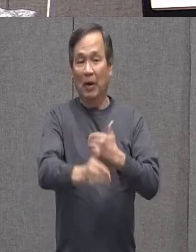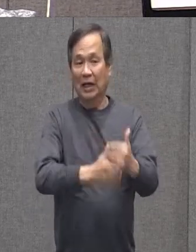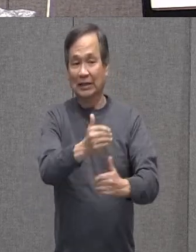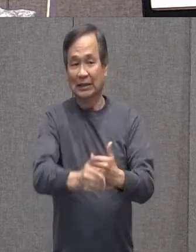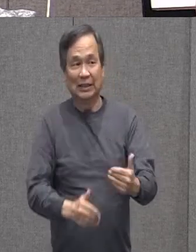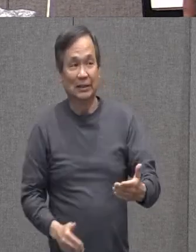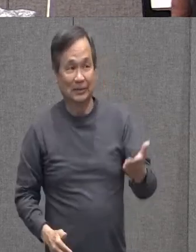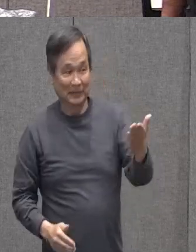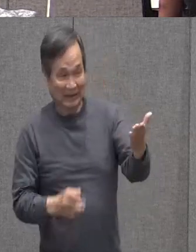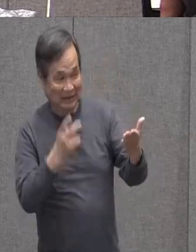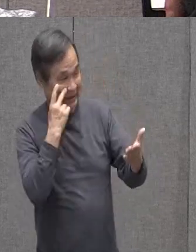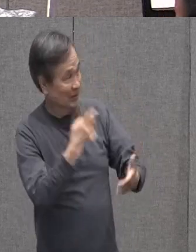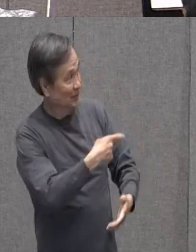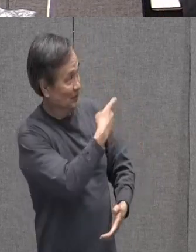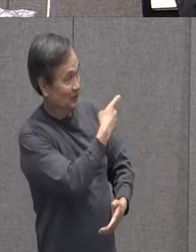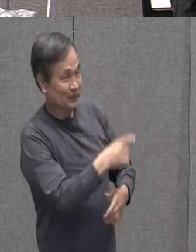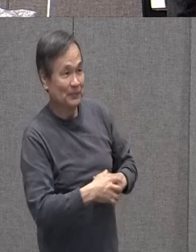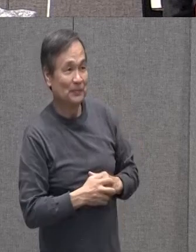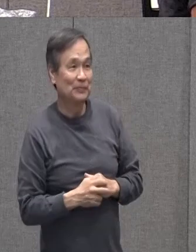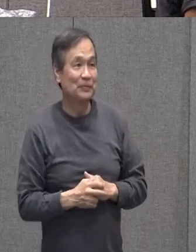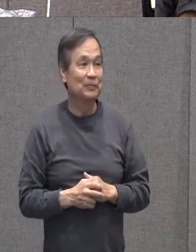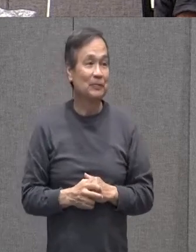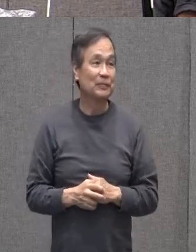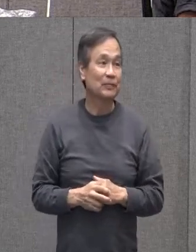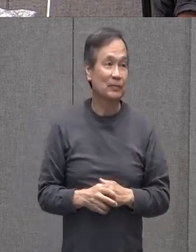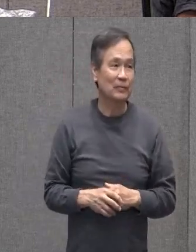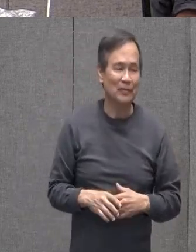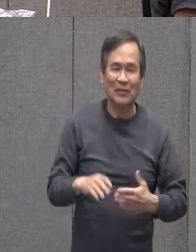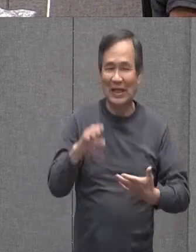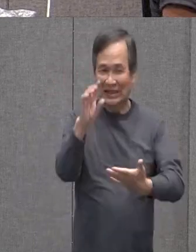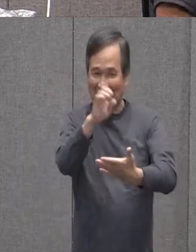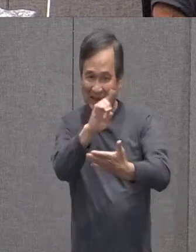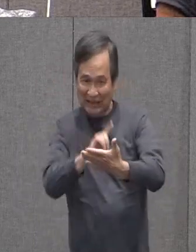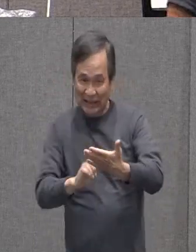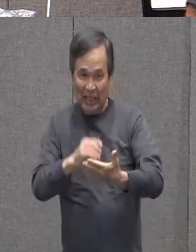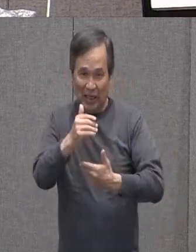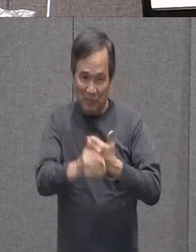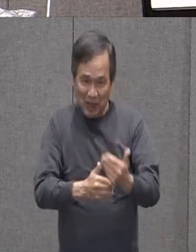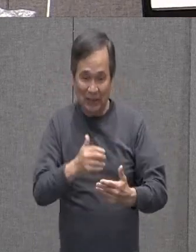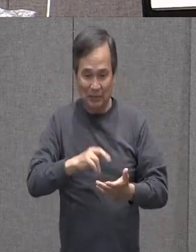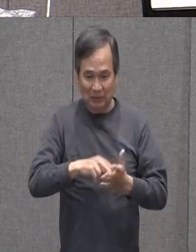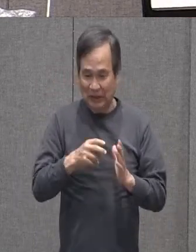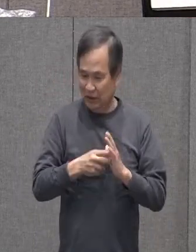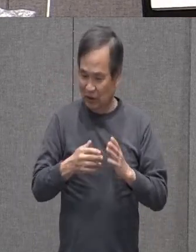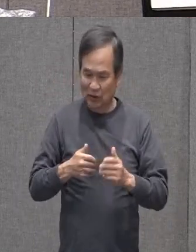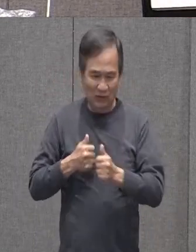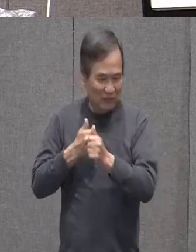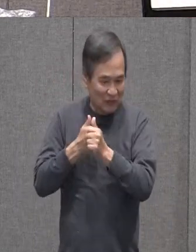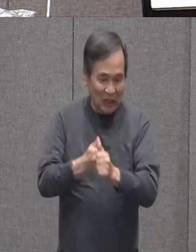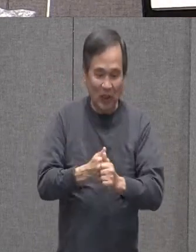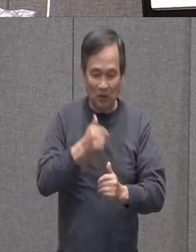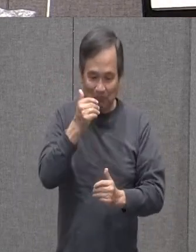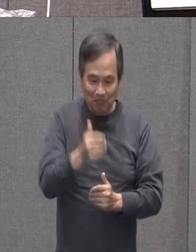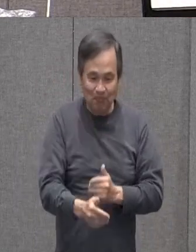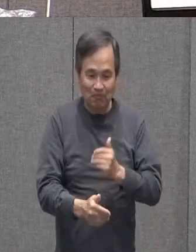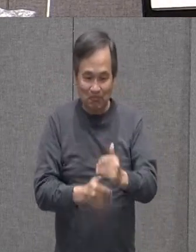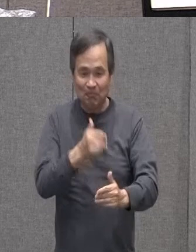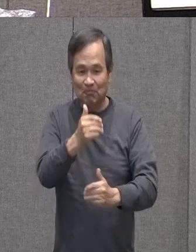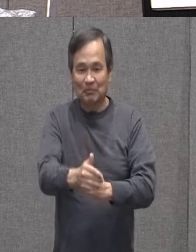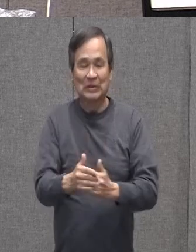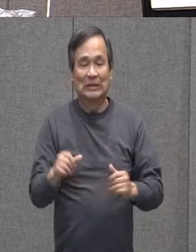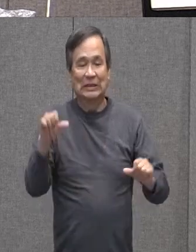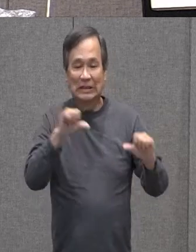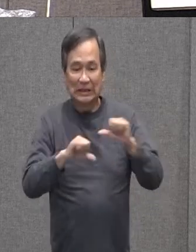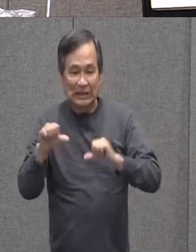back here on our poster. The design process is a set of steps that engineers, scientists use